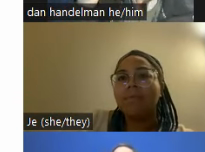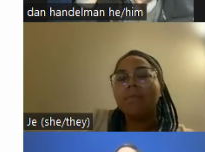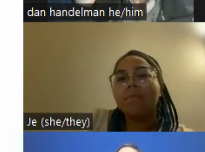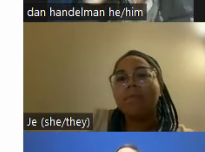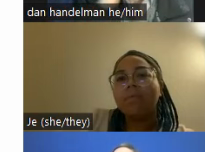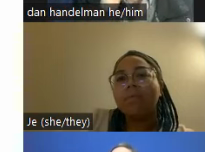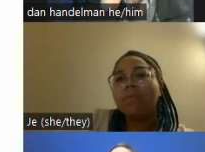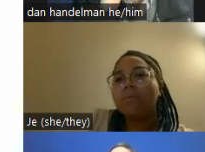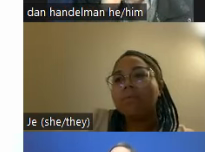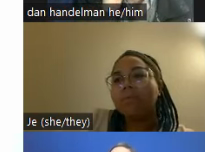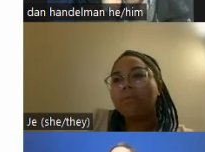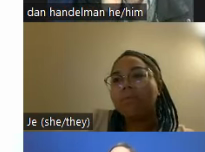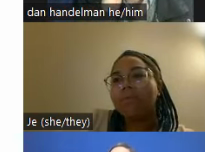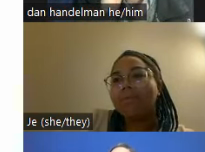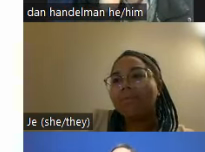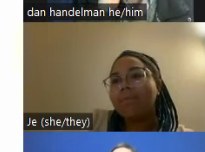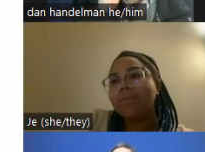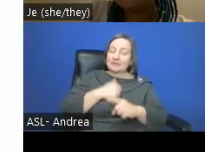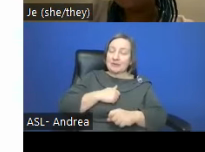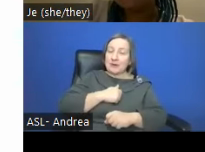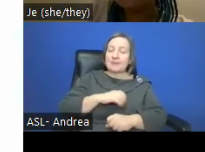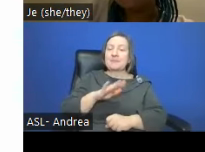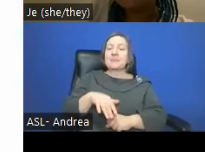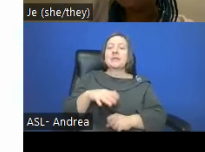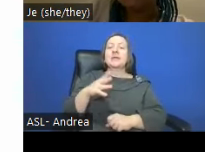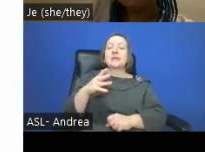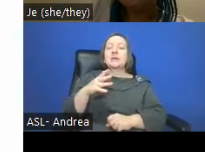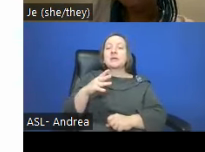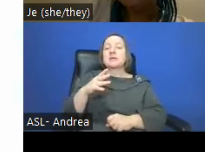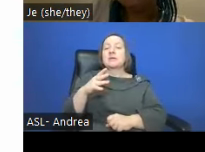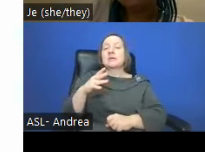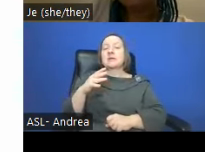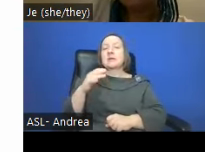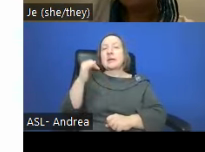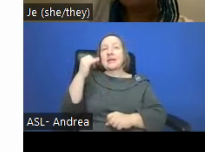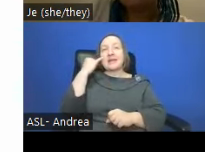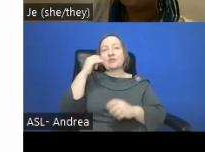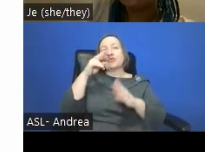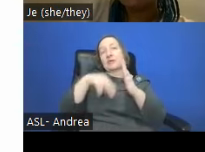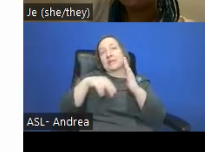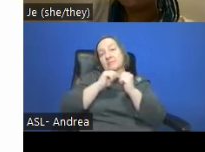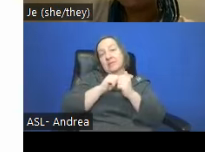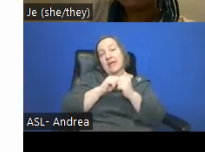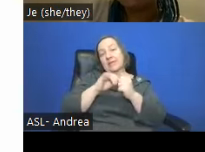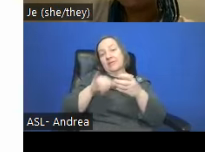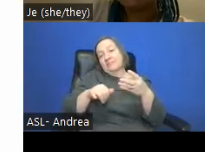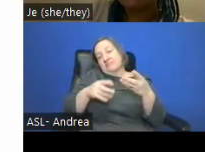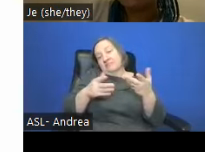Apparently left my mute off. I apologize for that. I think if you read these two things together, that's the implication